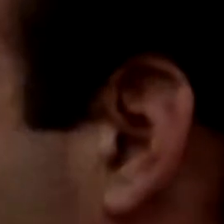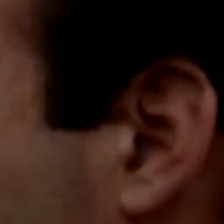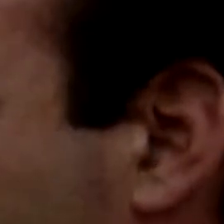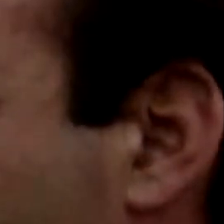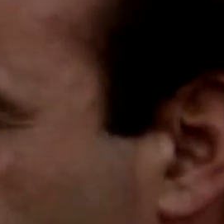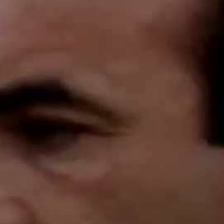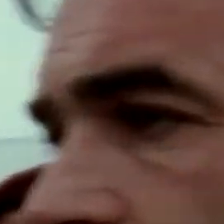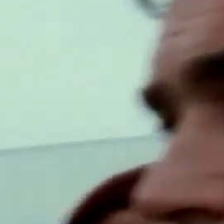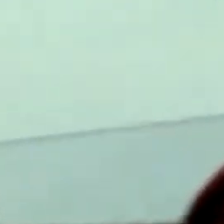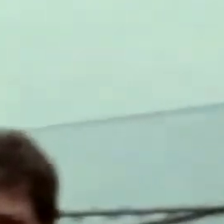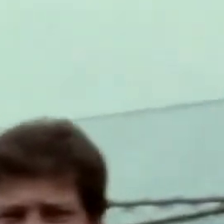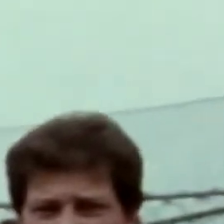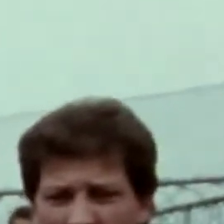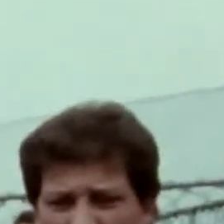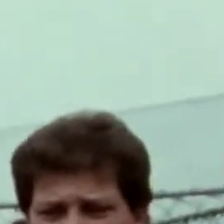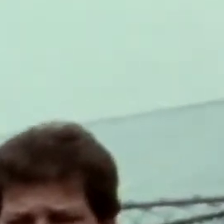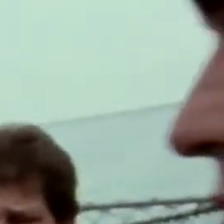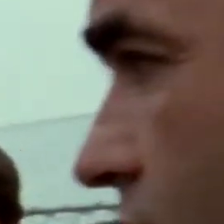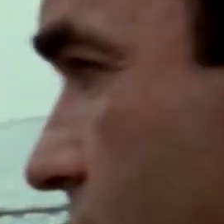you understand me, lady?